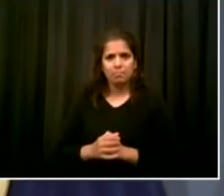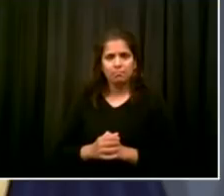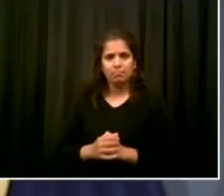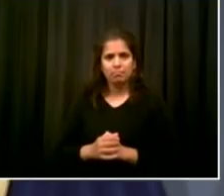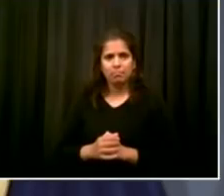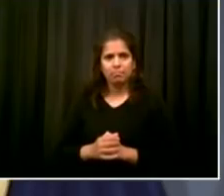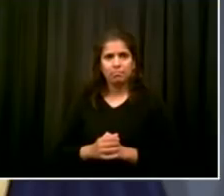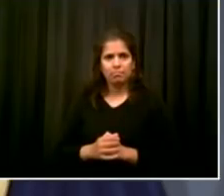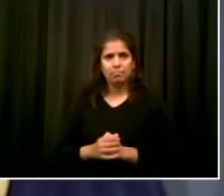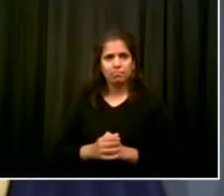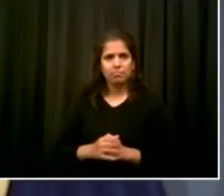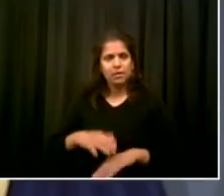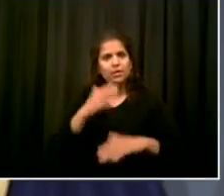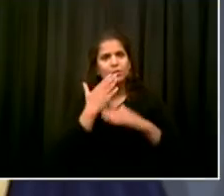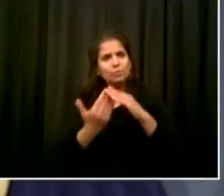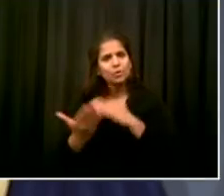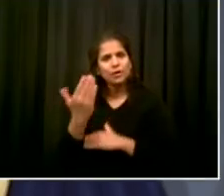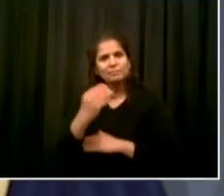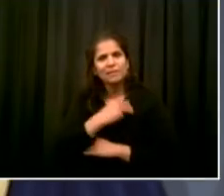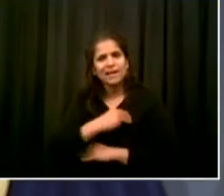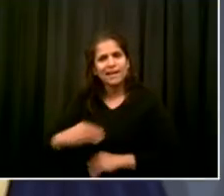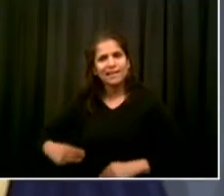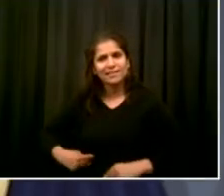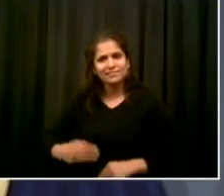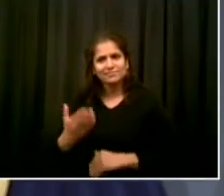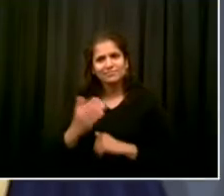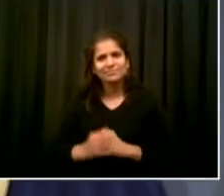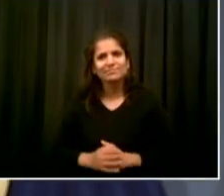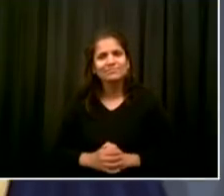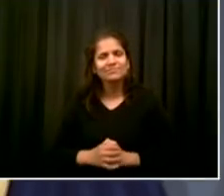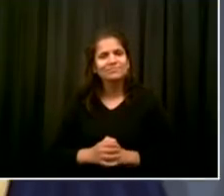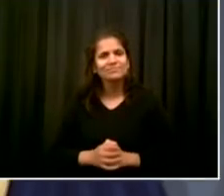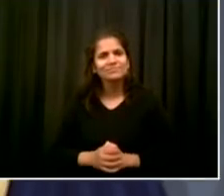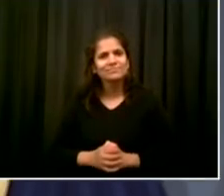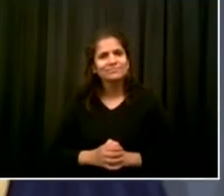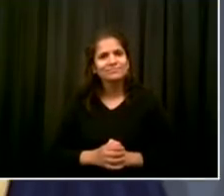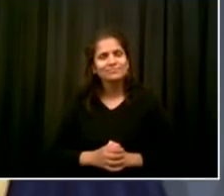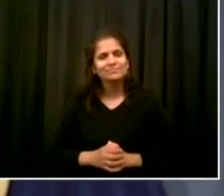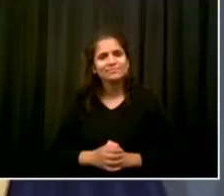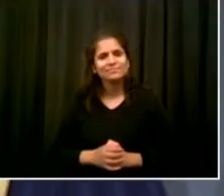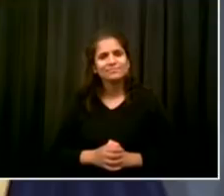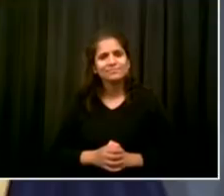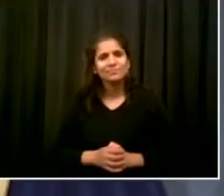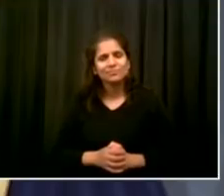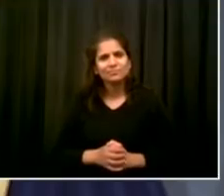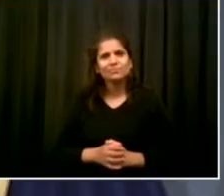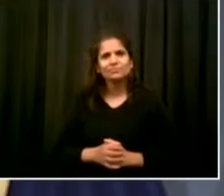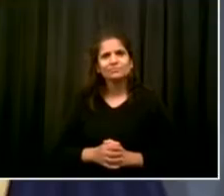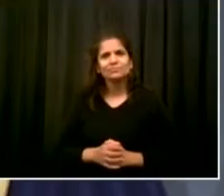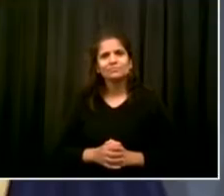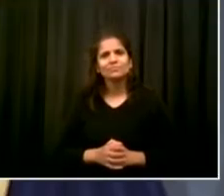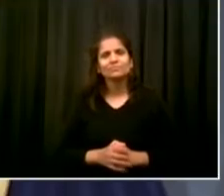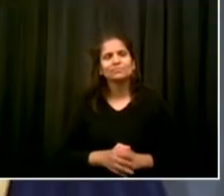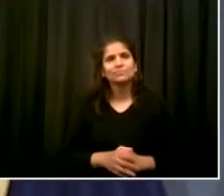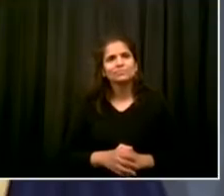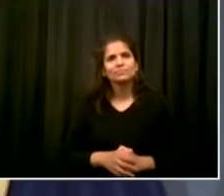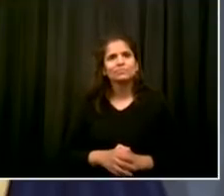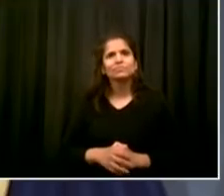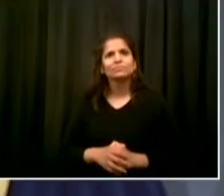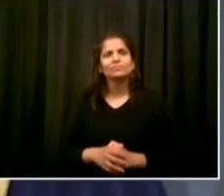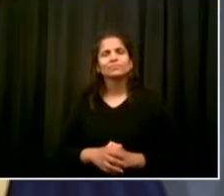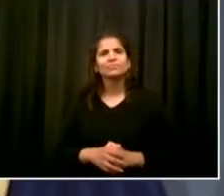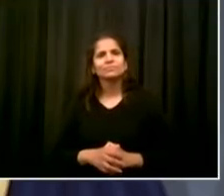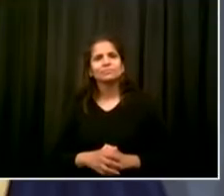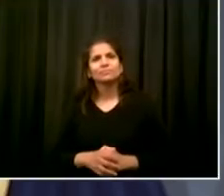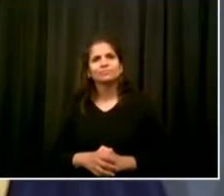Mr. Mayor. So I want to follow up a little on Aaron's question, which is, I took the subway for the